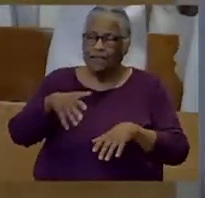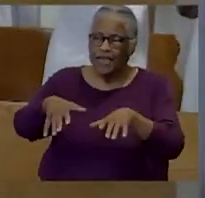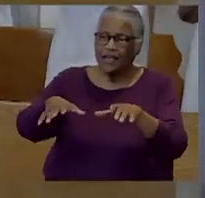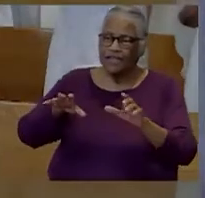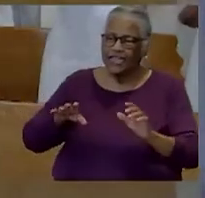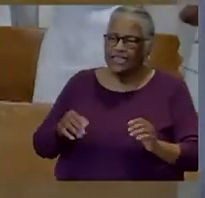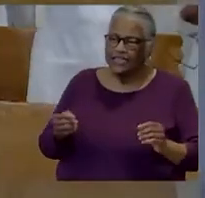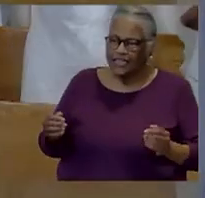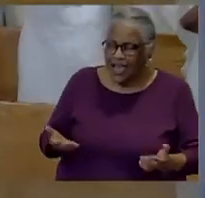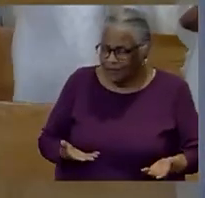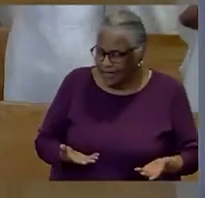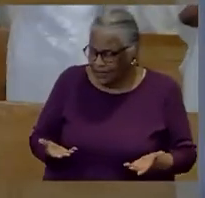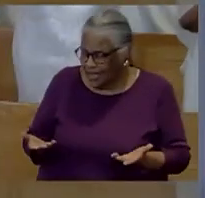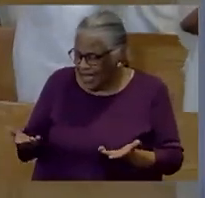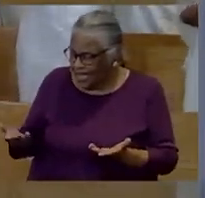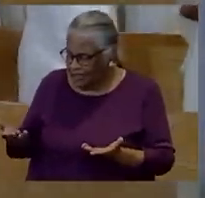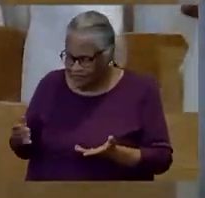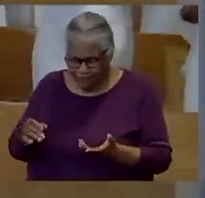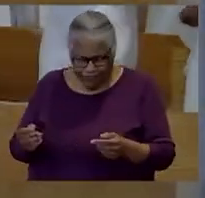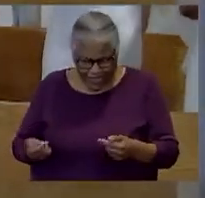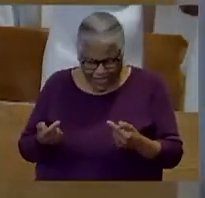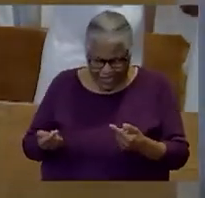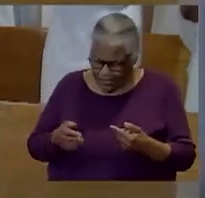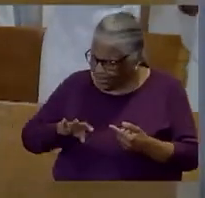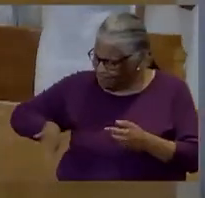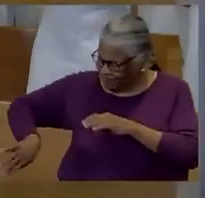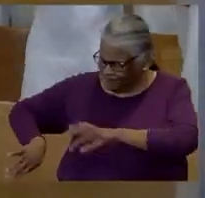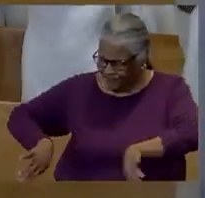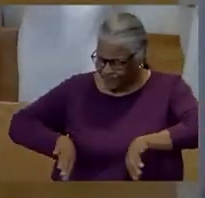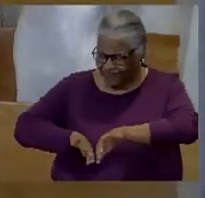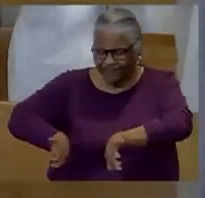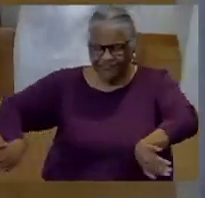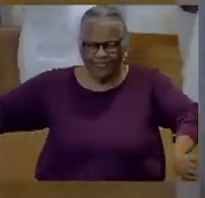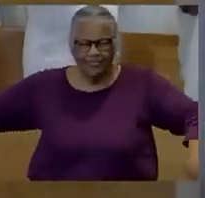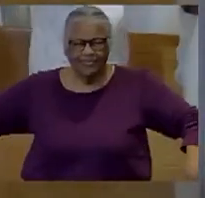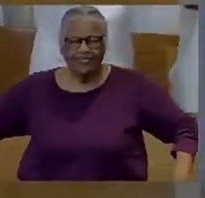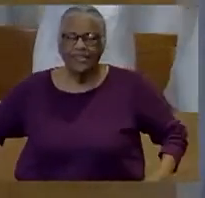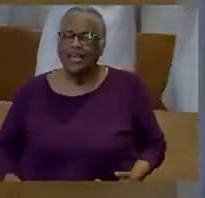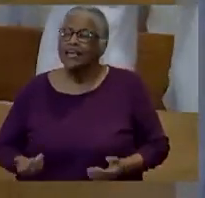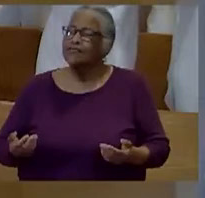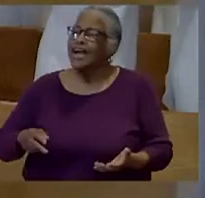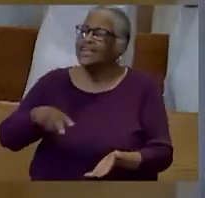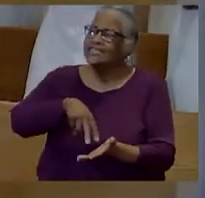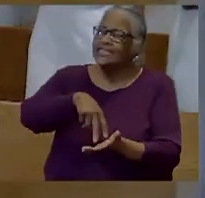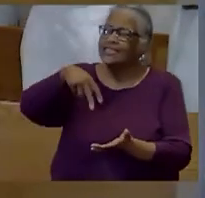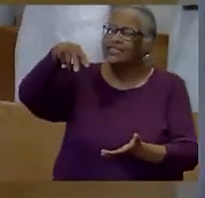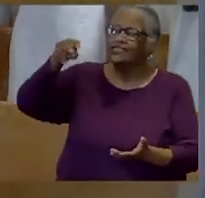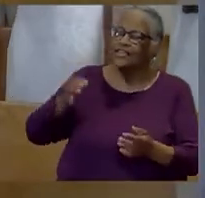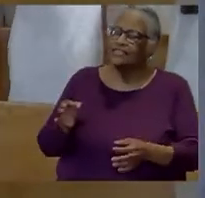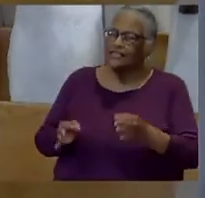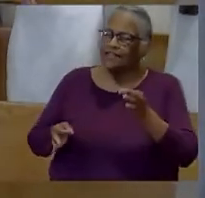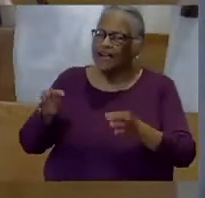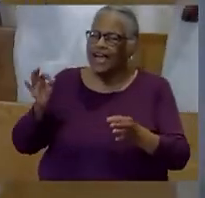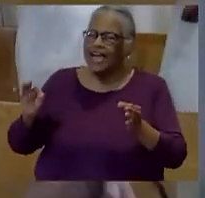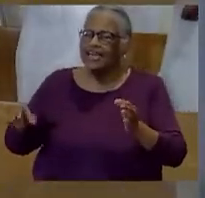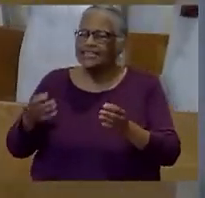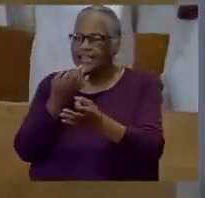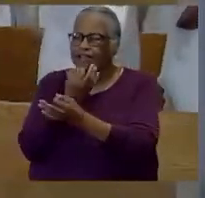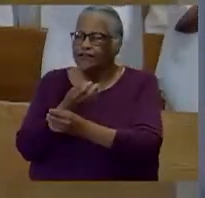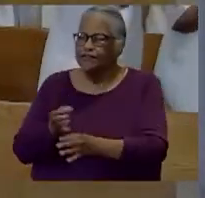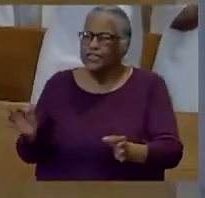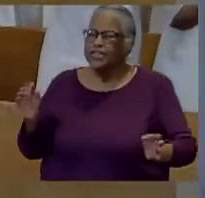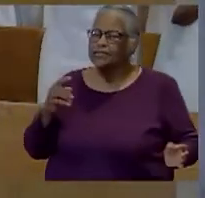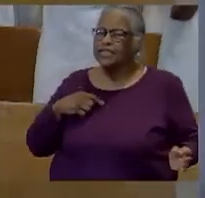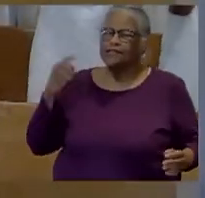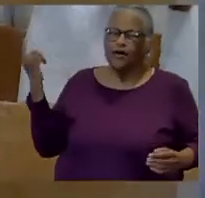and buried, he carried my sins far away. Oh, but rising, he justified and